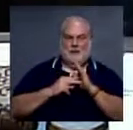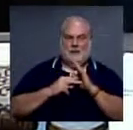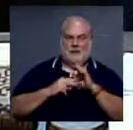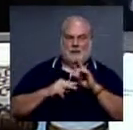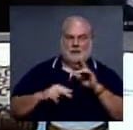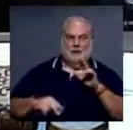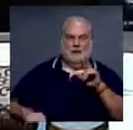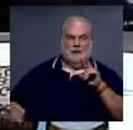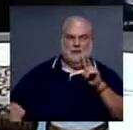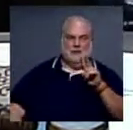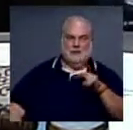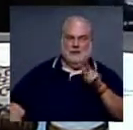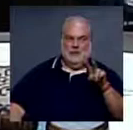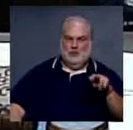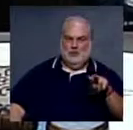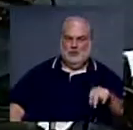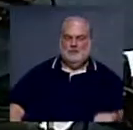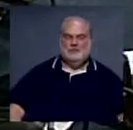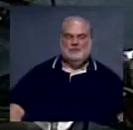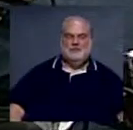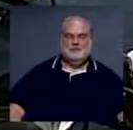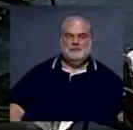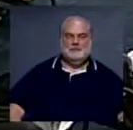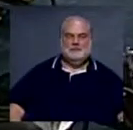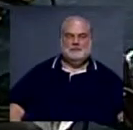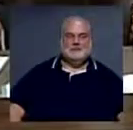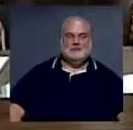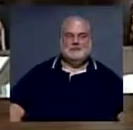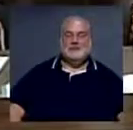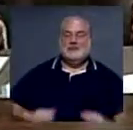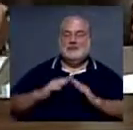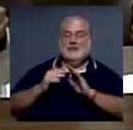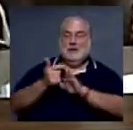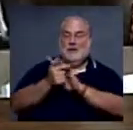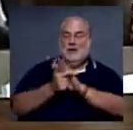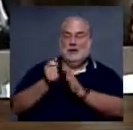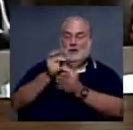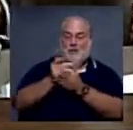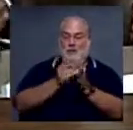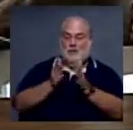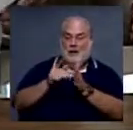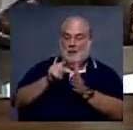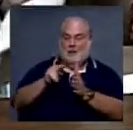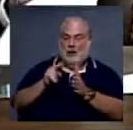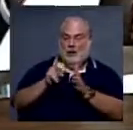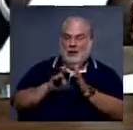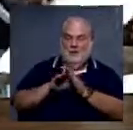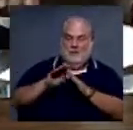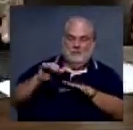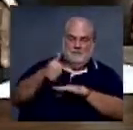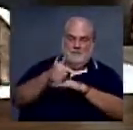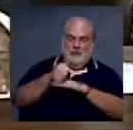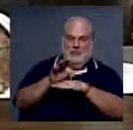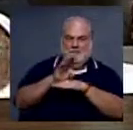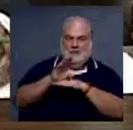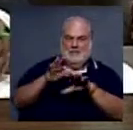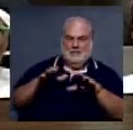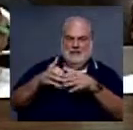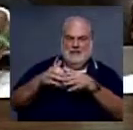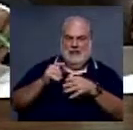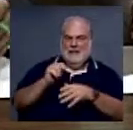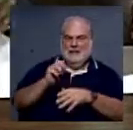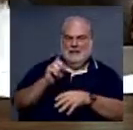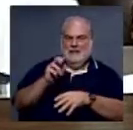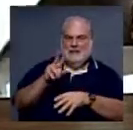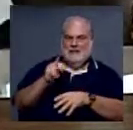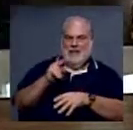number 22. An ordinance to approve a planned zoning development and establish a planned commercial district titled Hounds